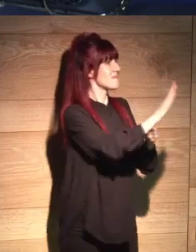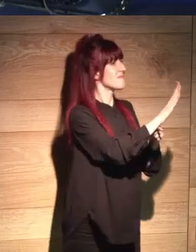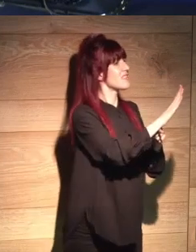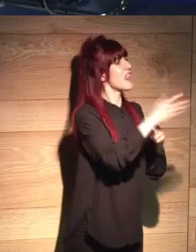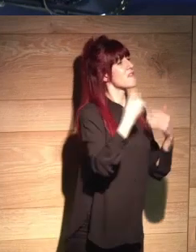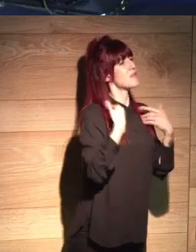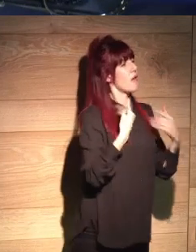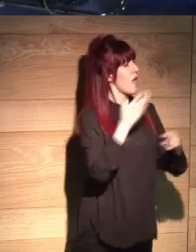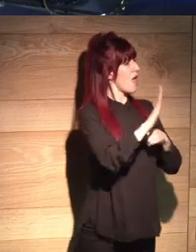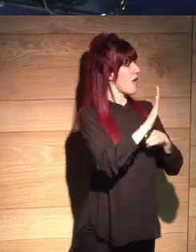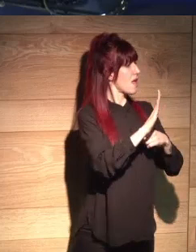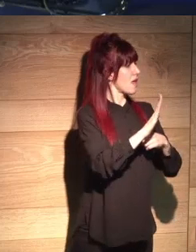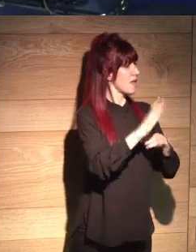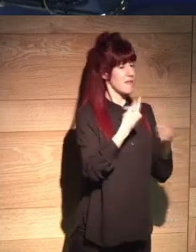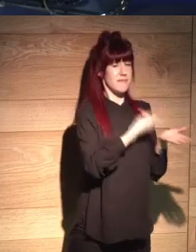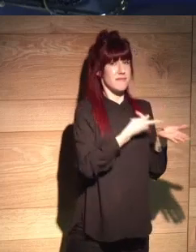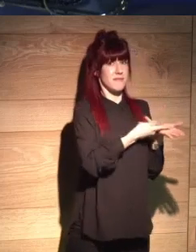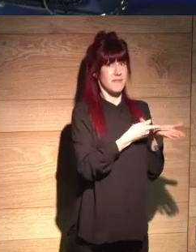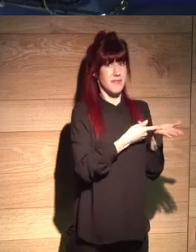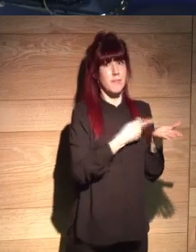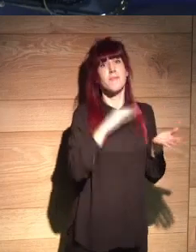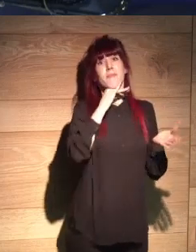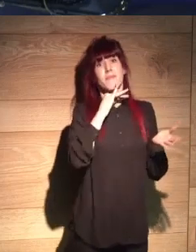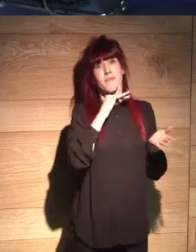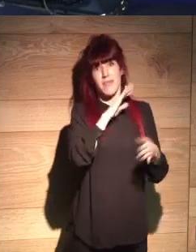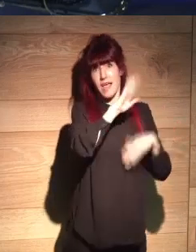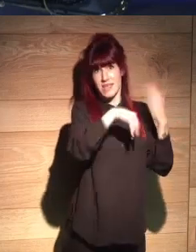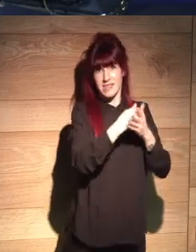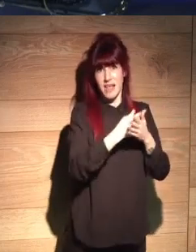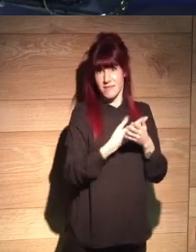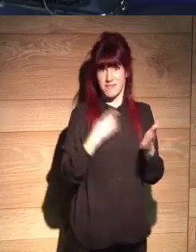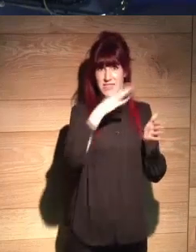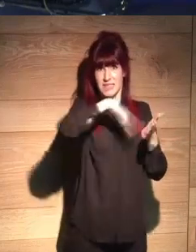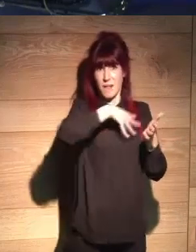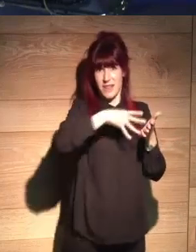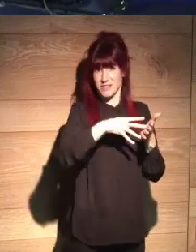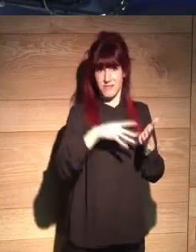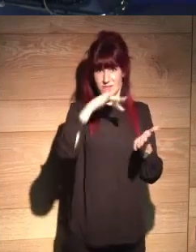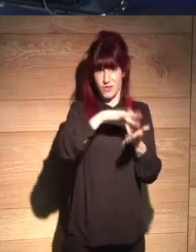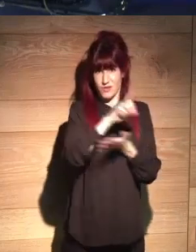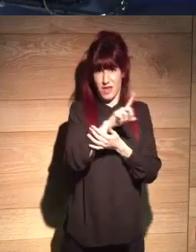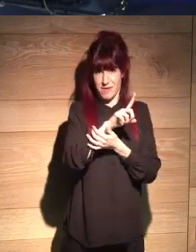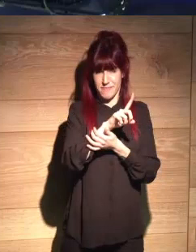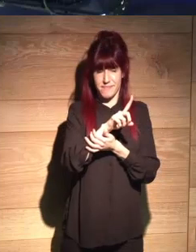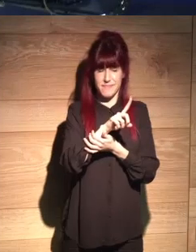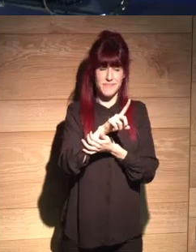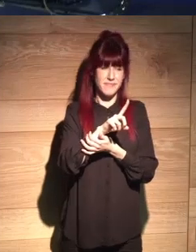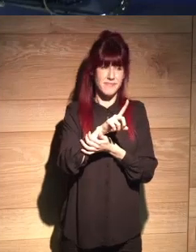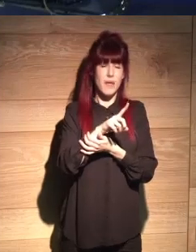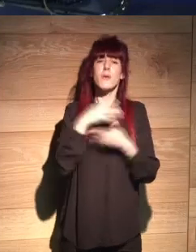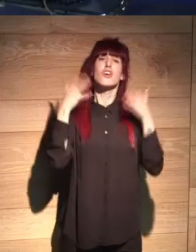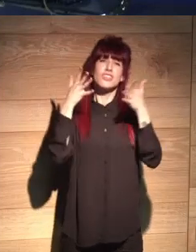it before you're responsible until we don't reach the place that we have to reach. I would like to add